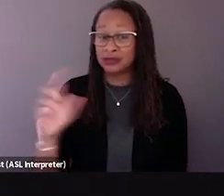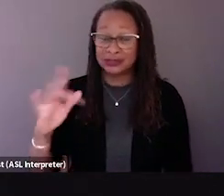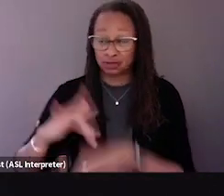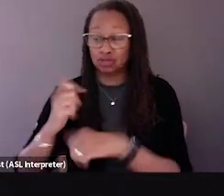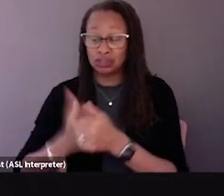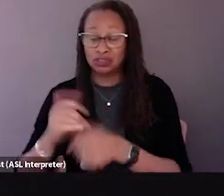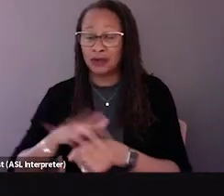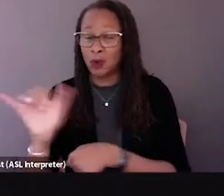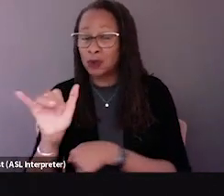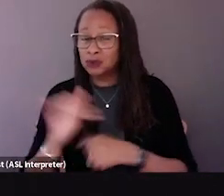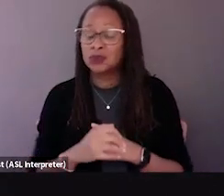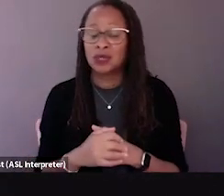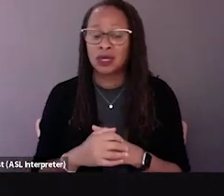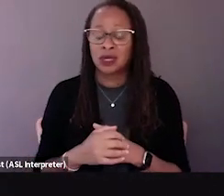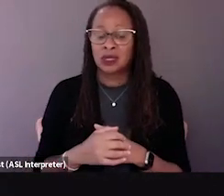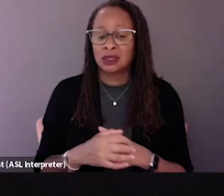areas as well,